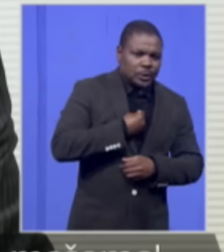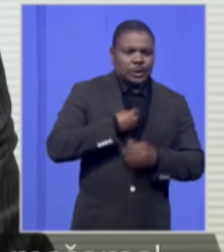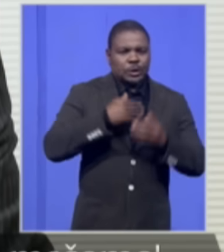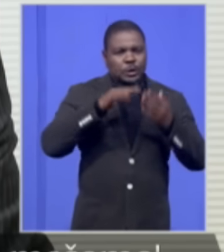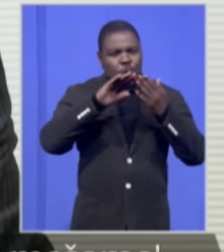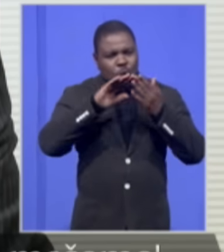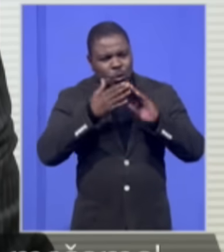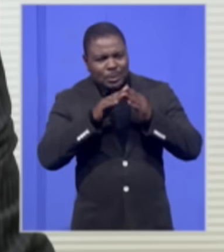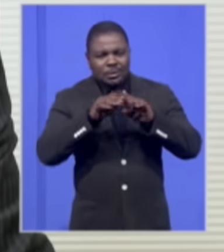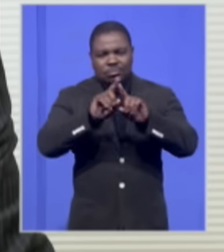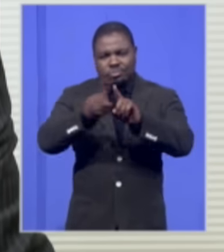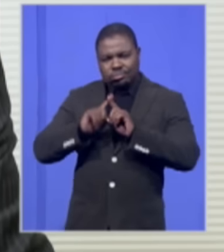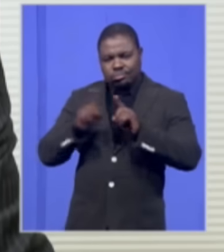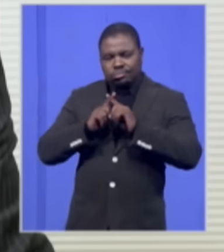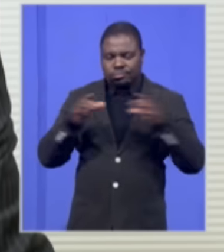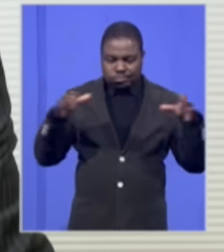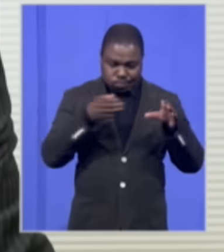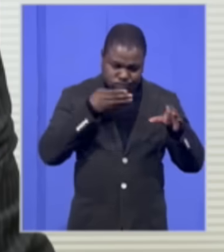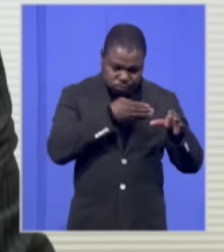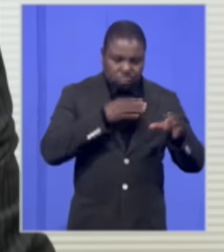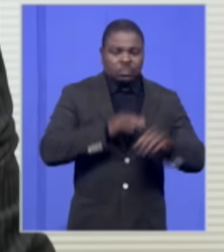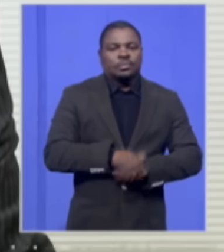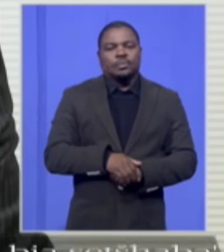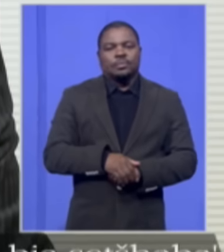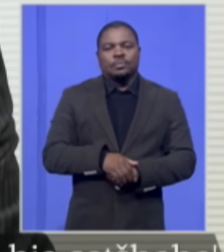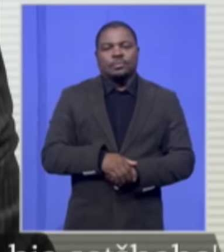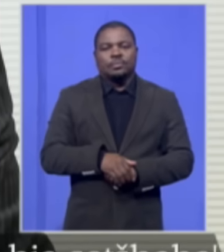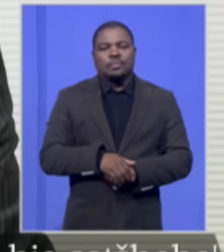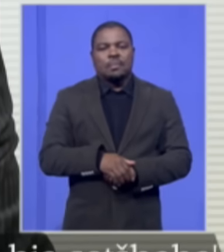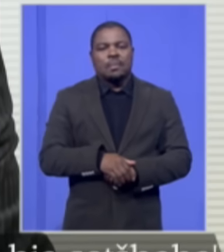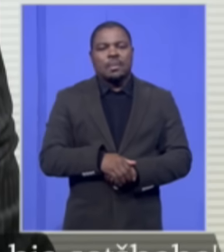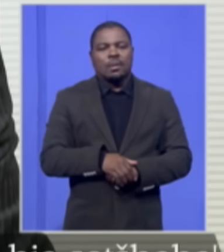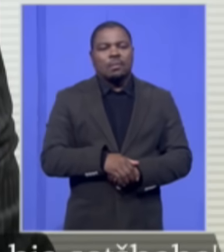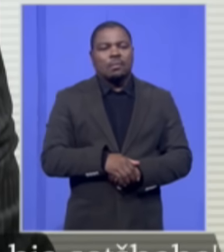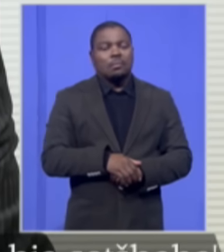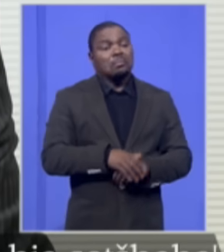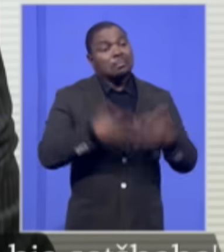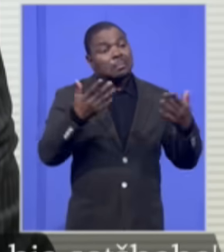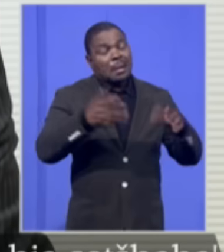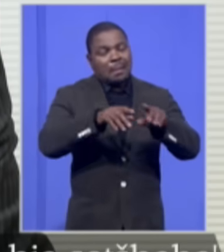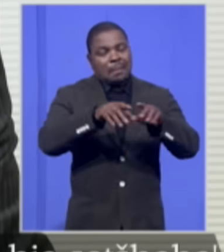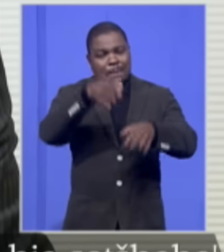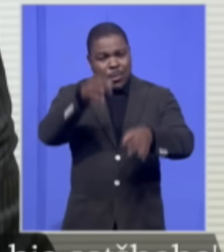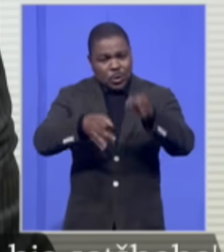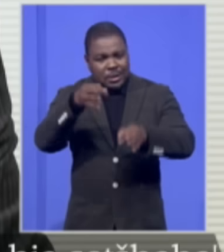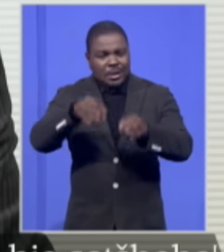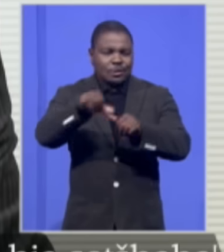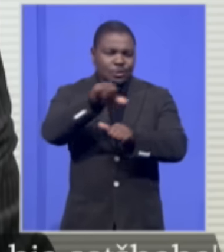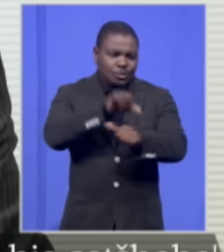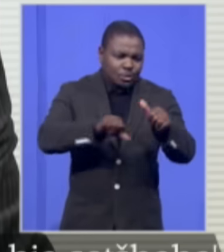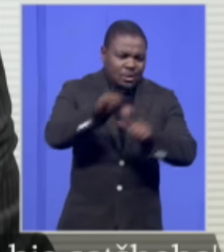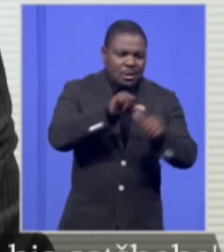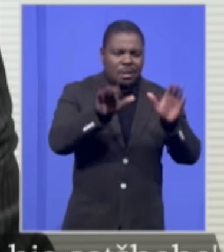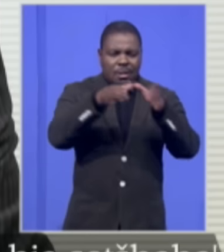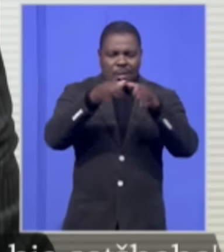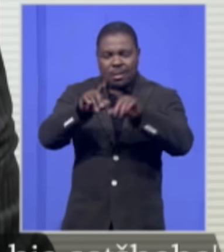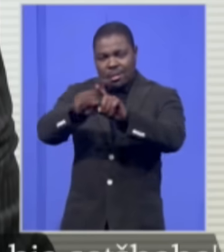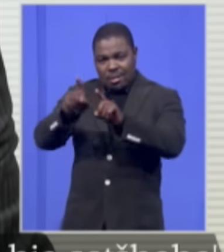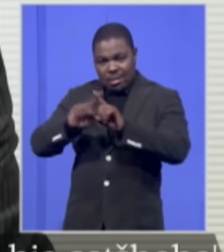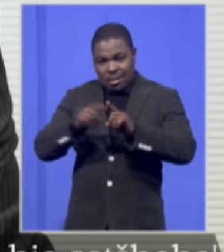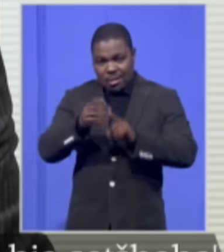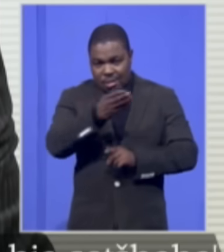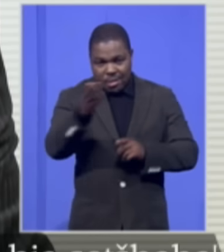community voices, amongst others. Through their various political, social, and other formations,